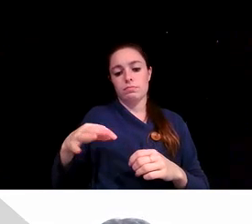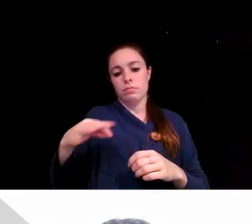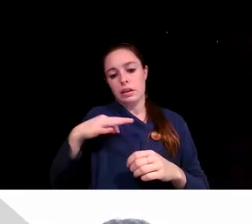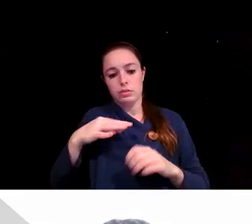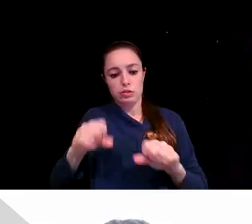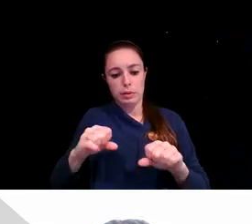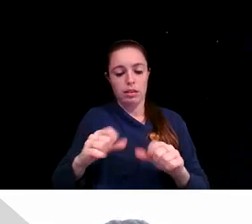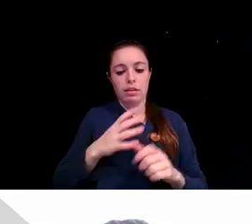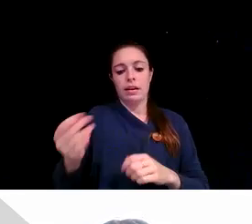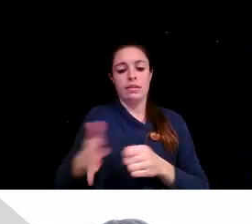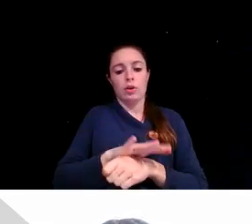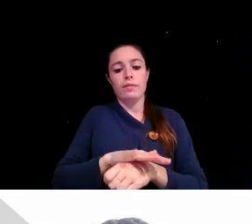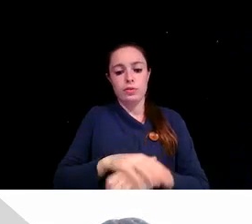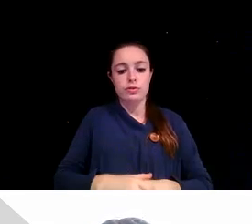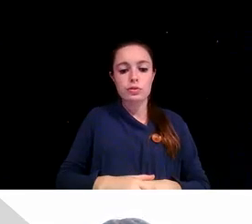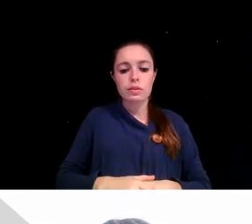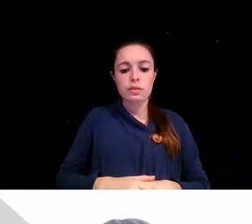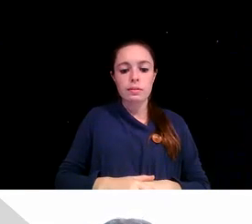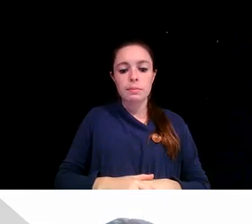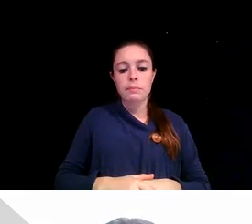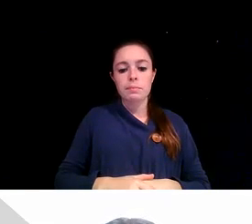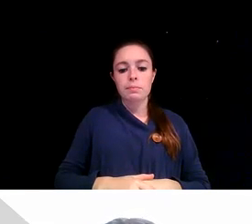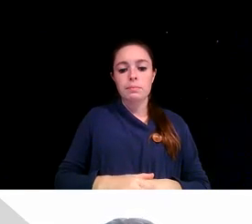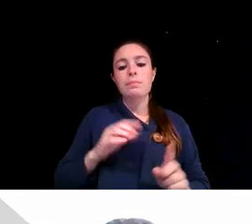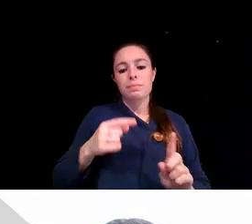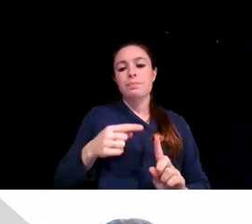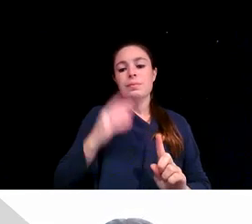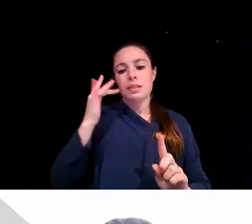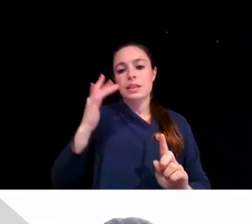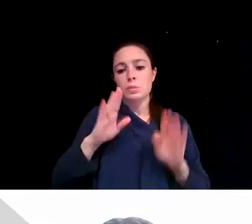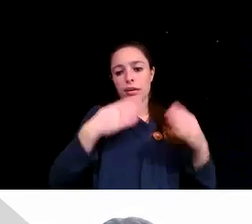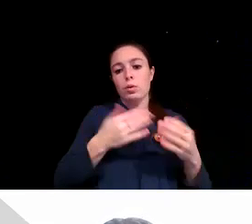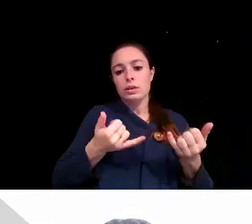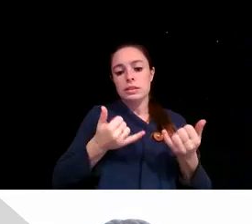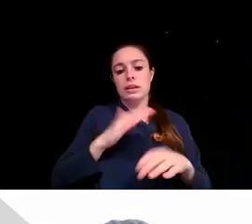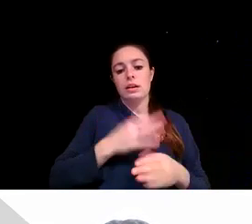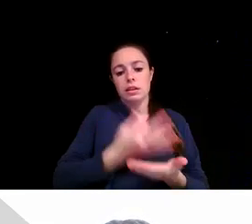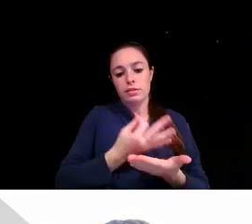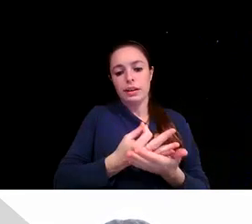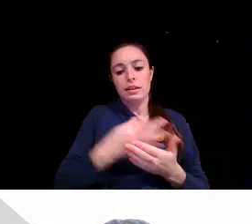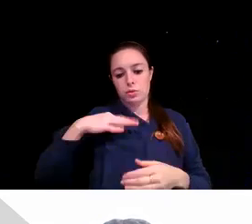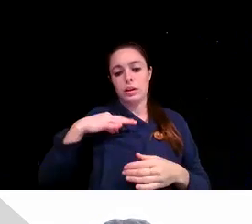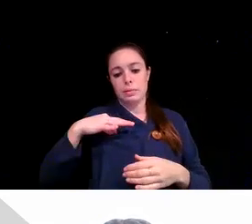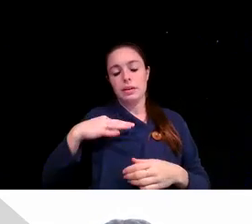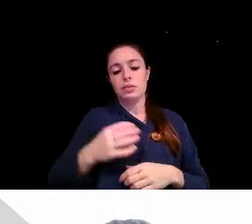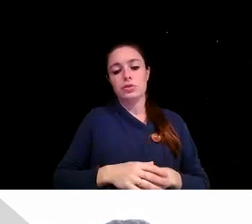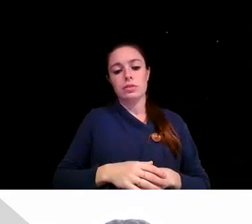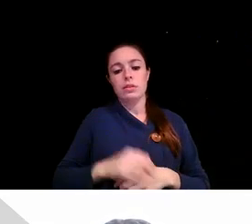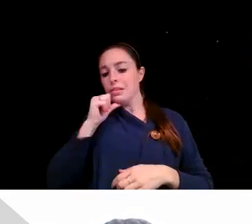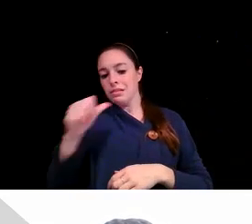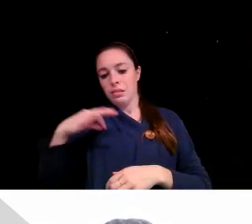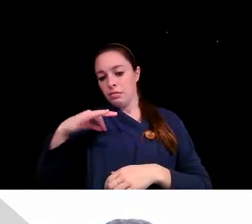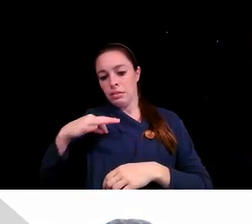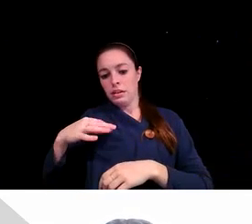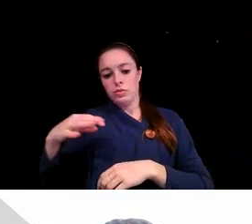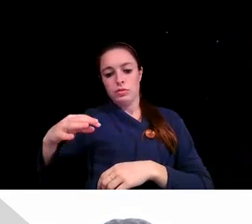too, there is a financial application and non-financial application in the marketplace. If you change your